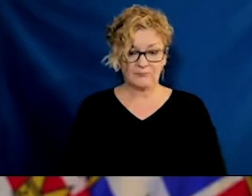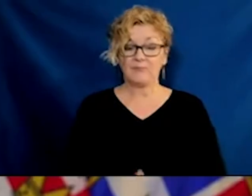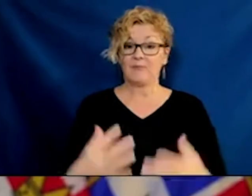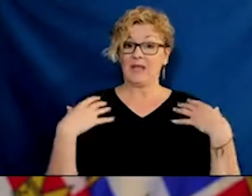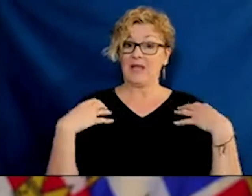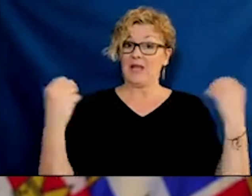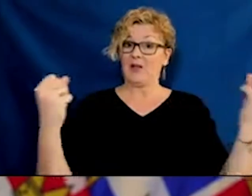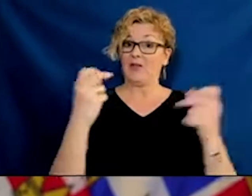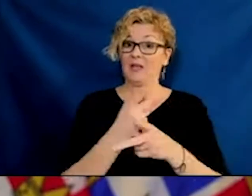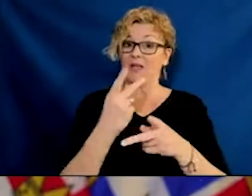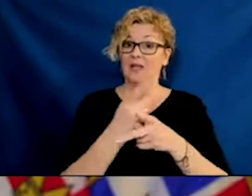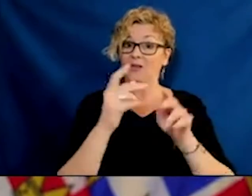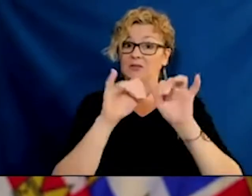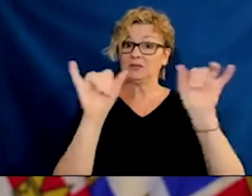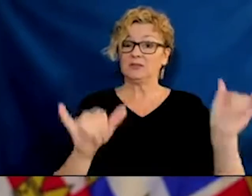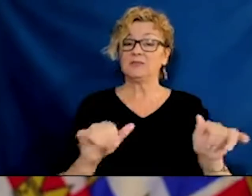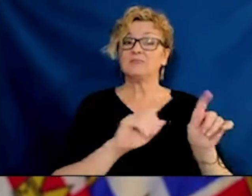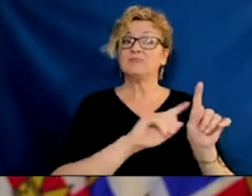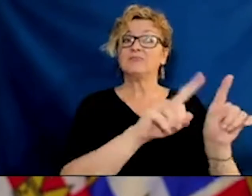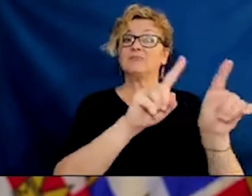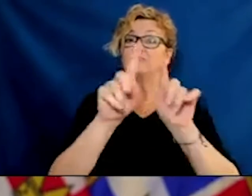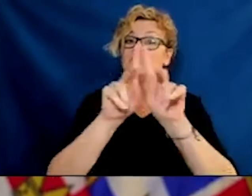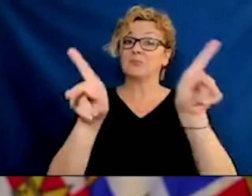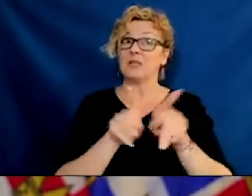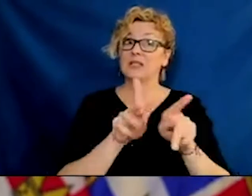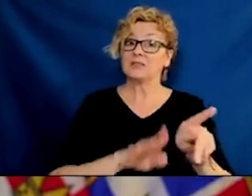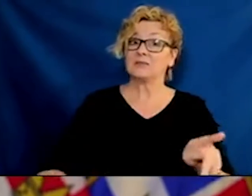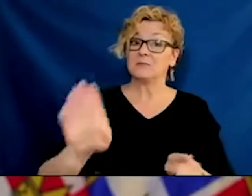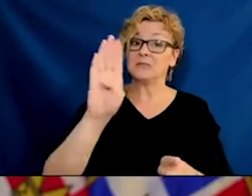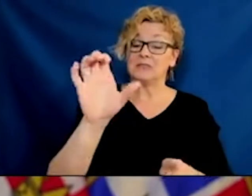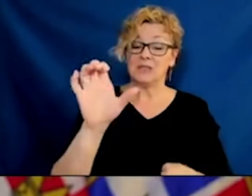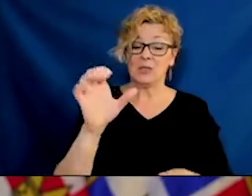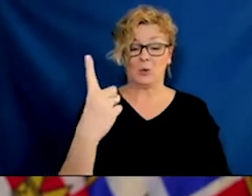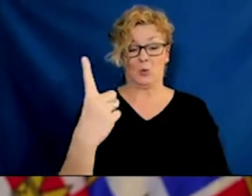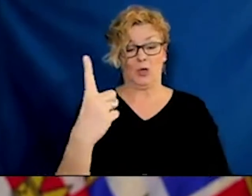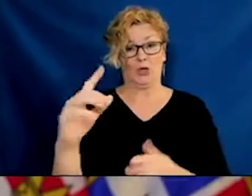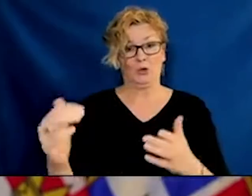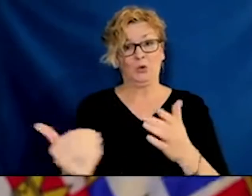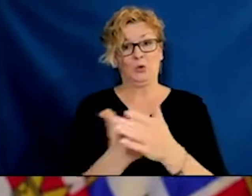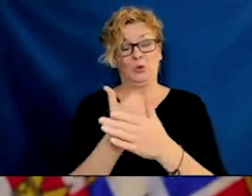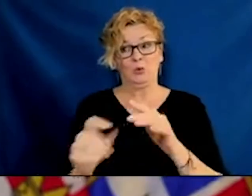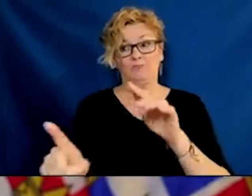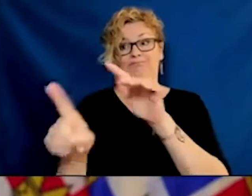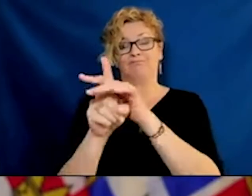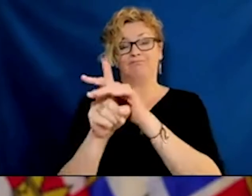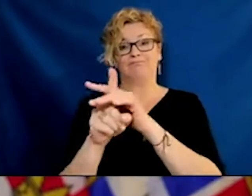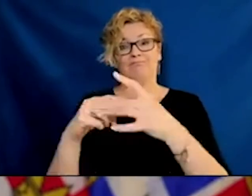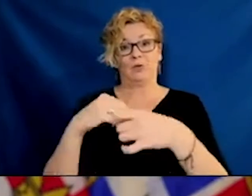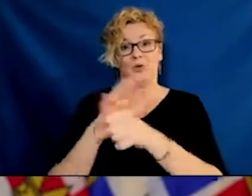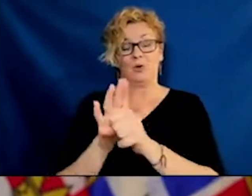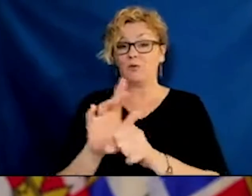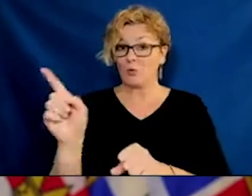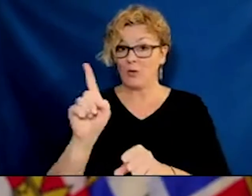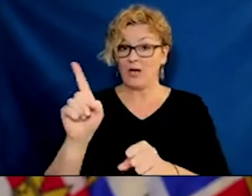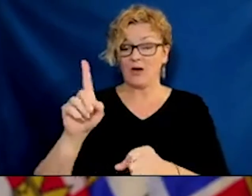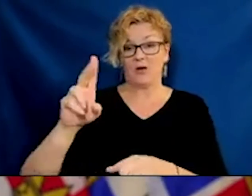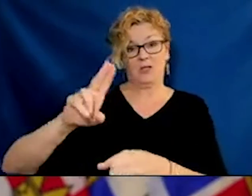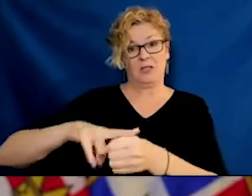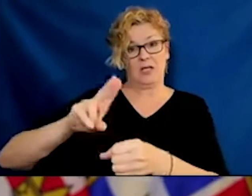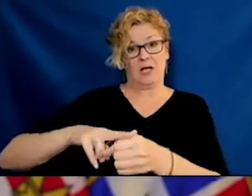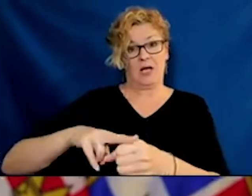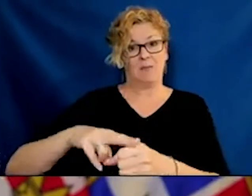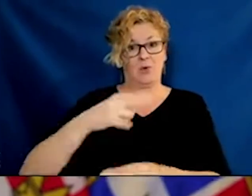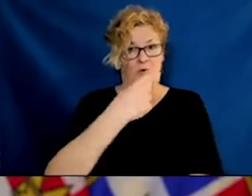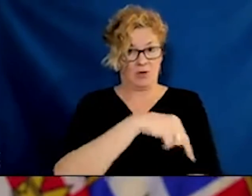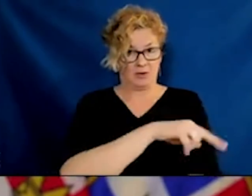hospital. And on a very positive note, we now have 11 outbreaks that have been declared over. At the Avalon Gardens,